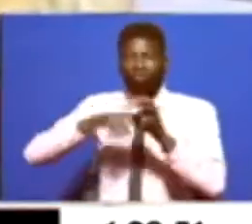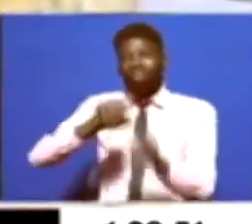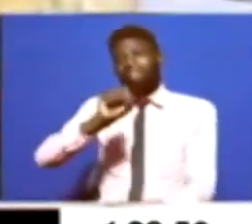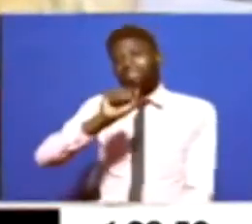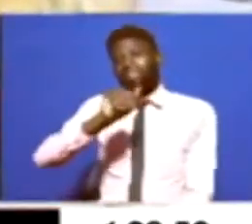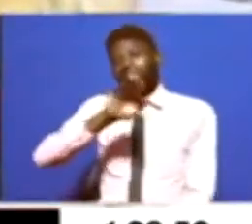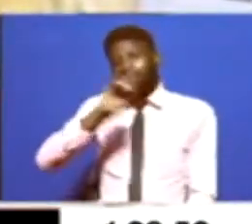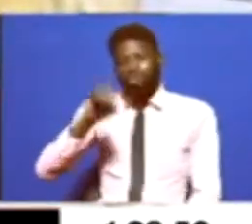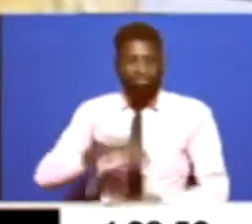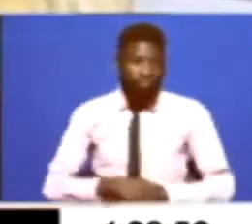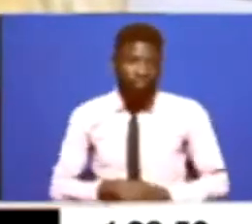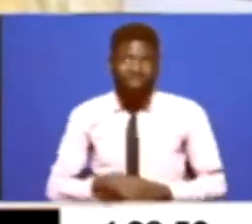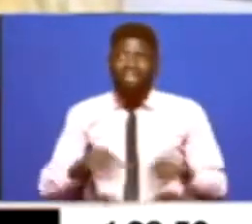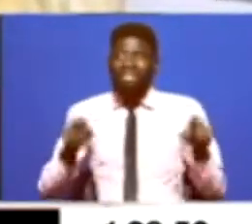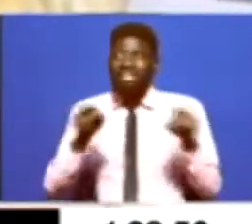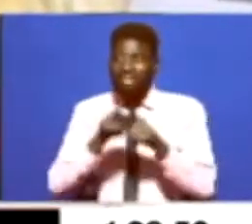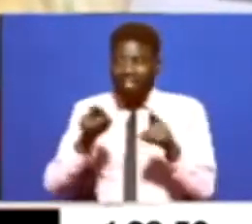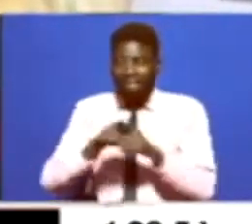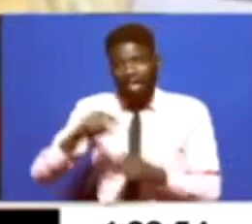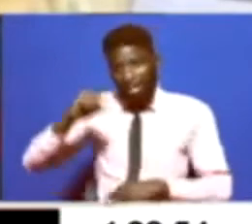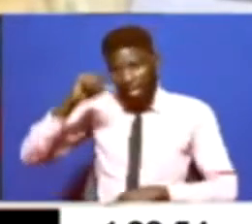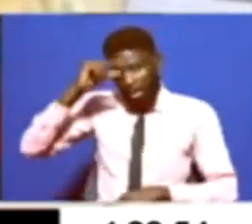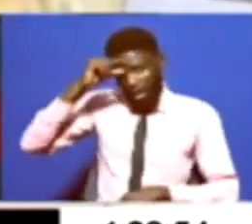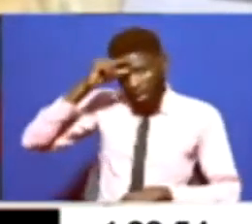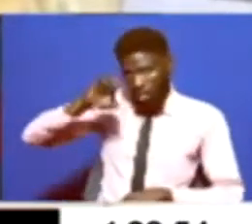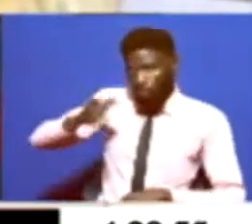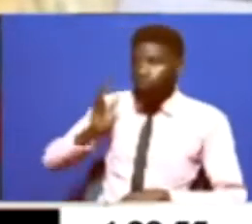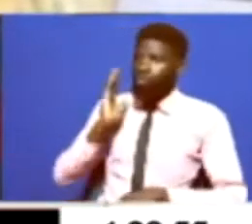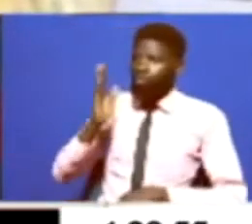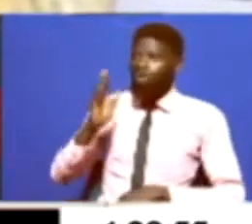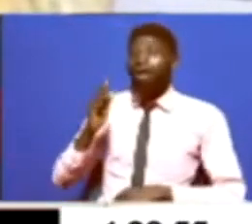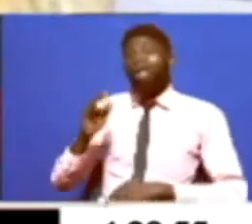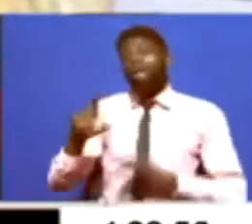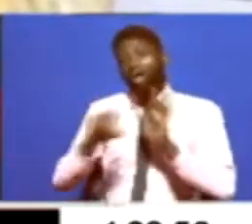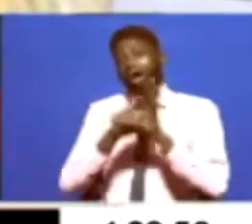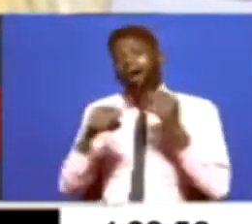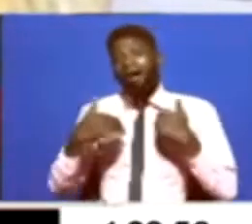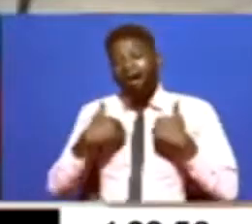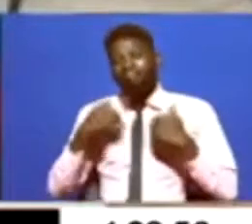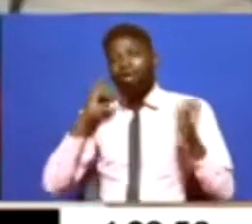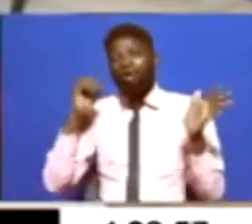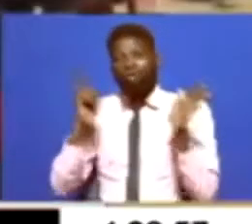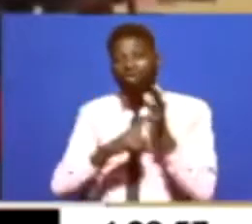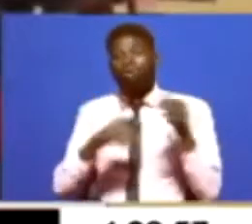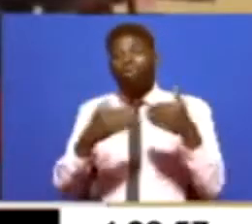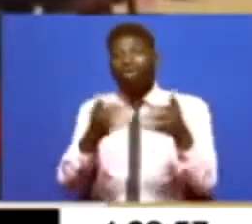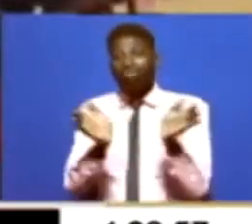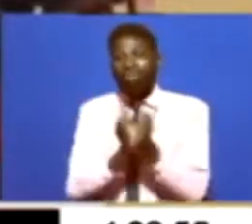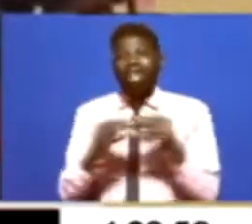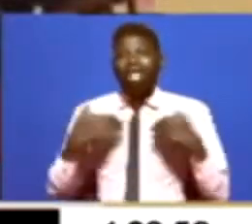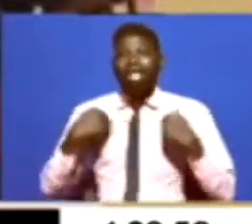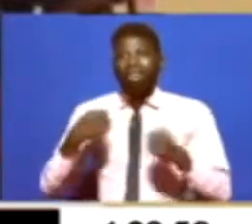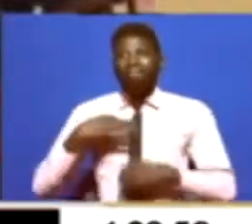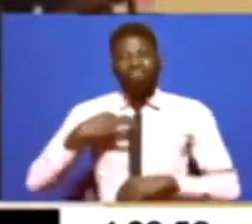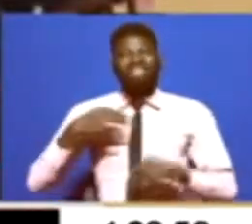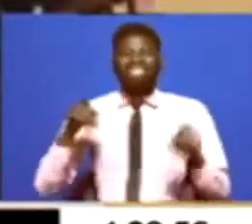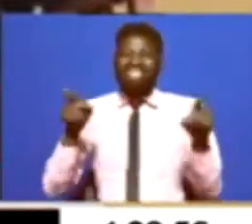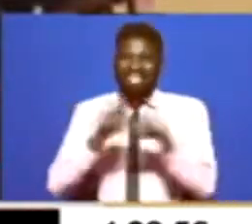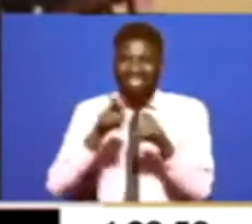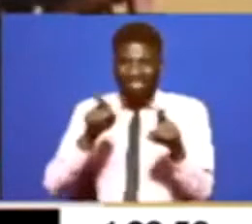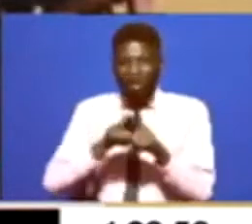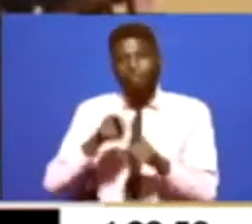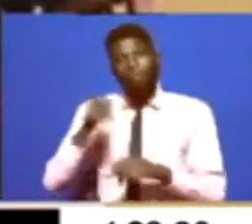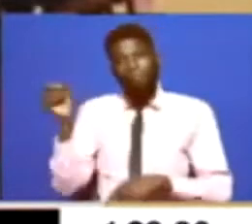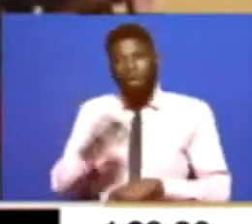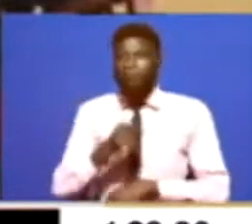Siaya County government will enact a law to recognize the community health volunteers and put them on a monthly payroll. As the county government has been paying them